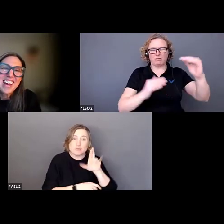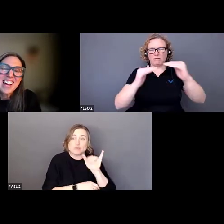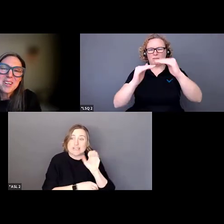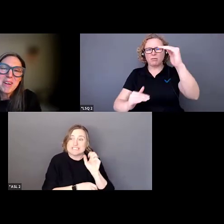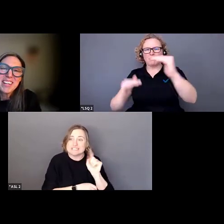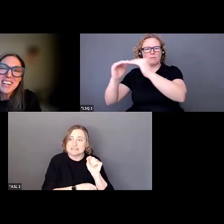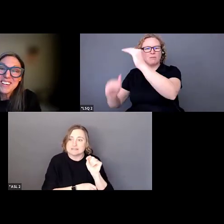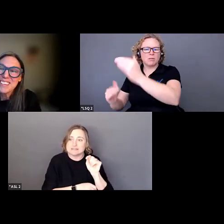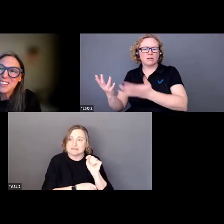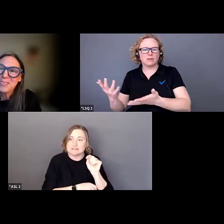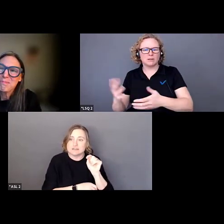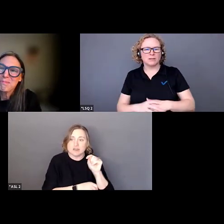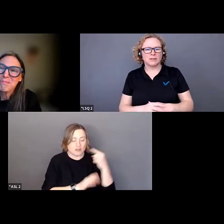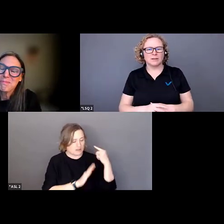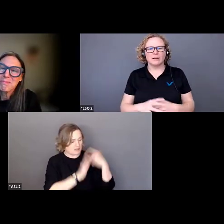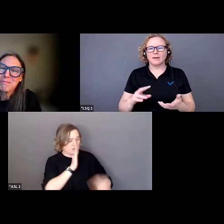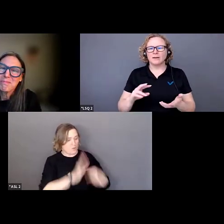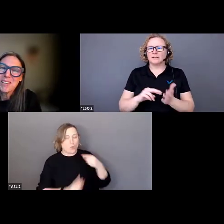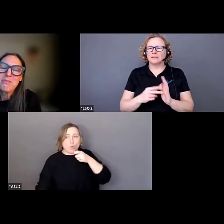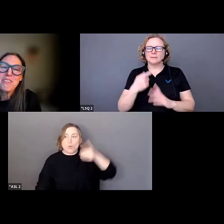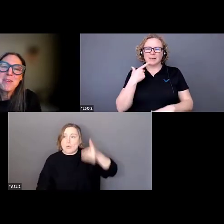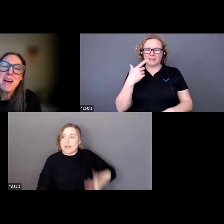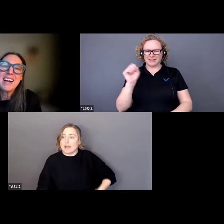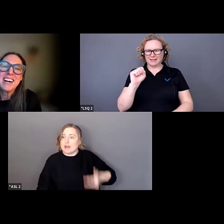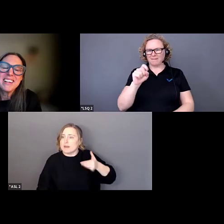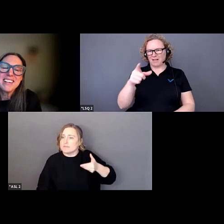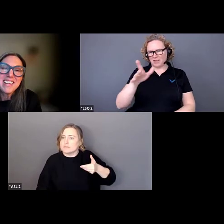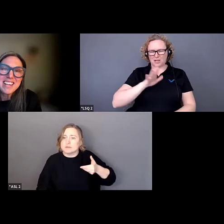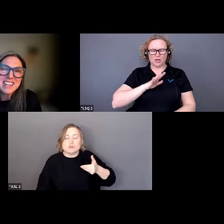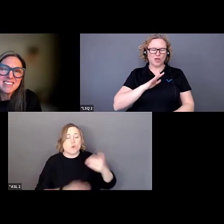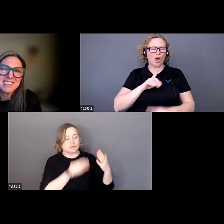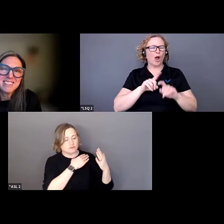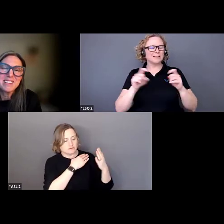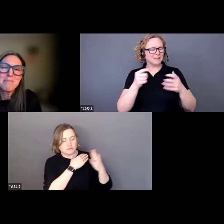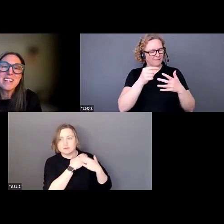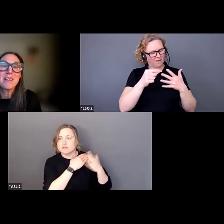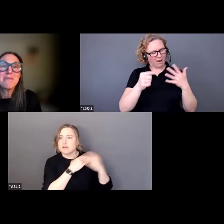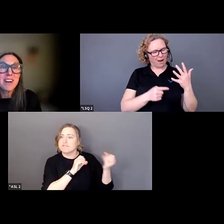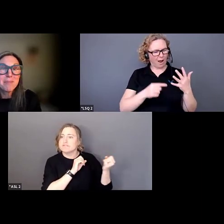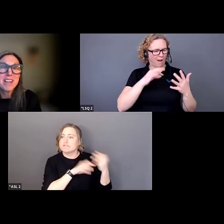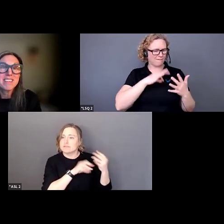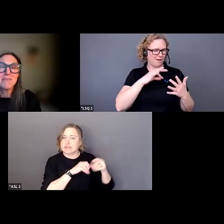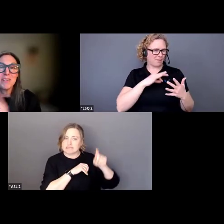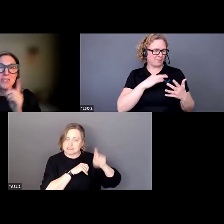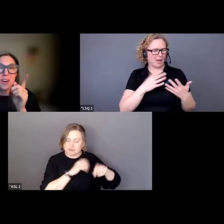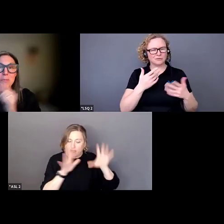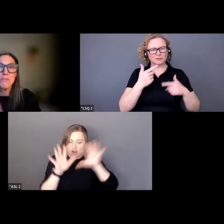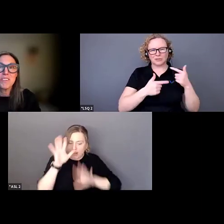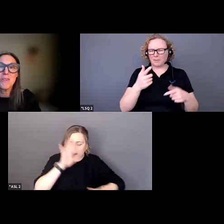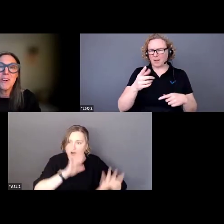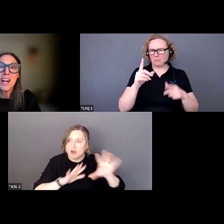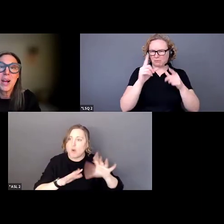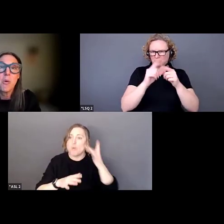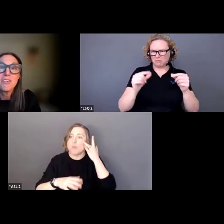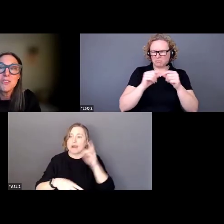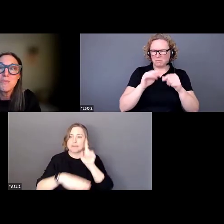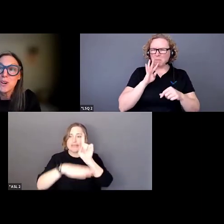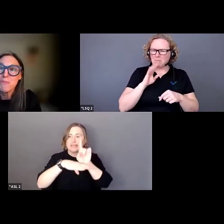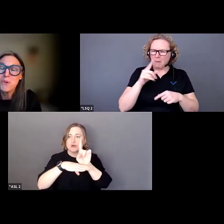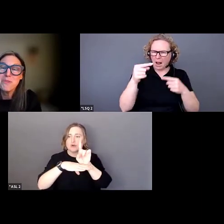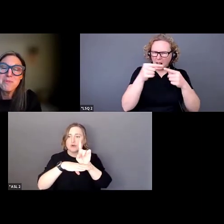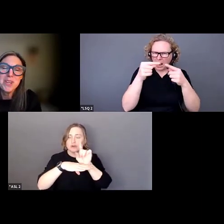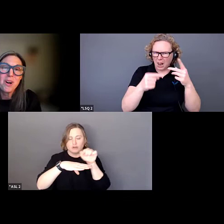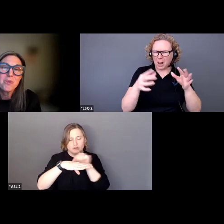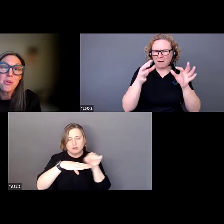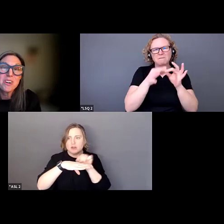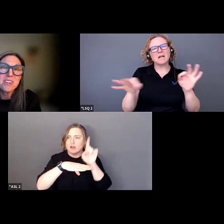not an attack on my character. It's feedback I need, because I find myself on the top of this coin and I want